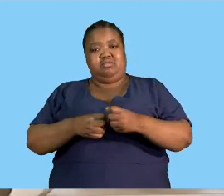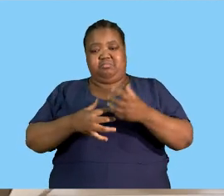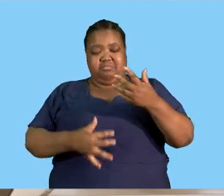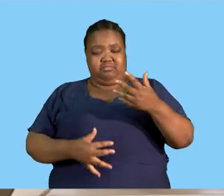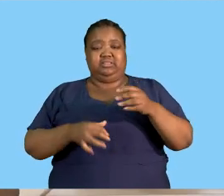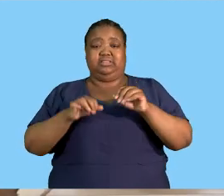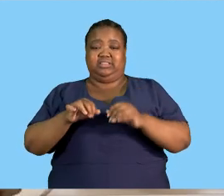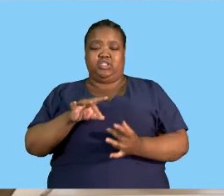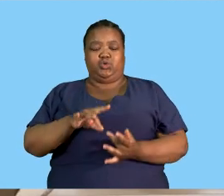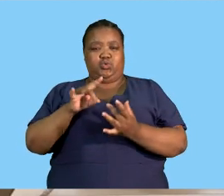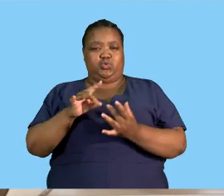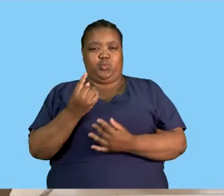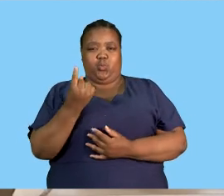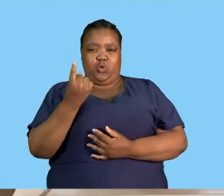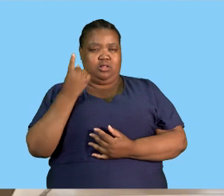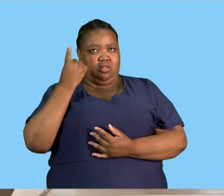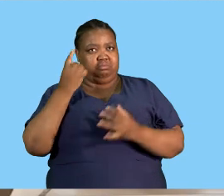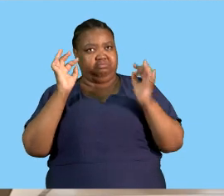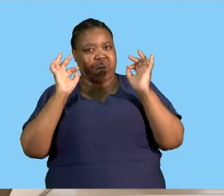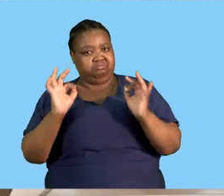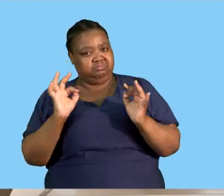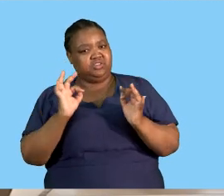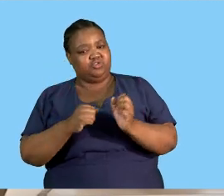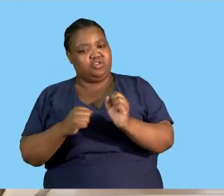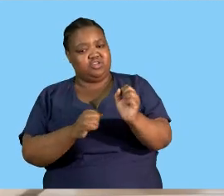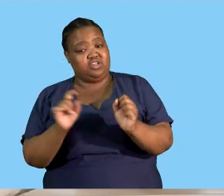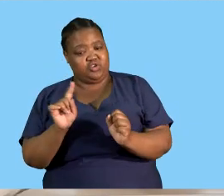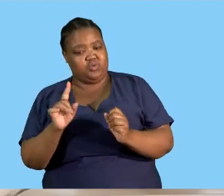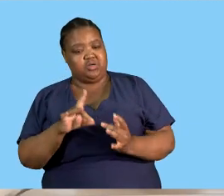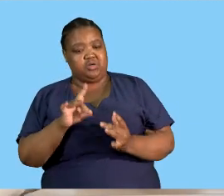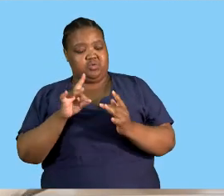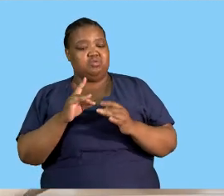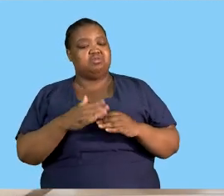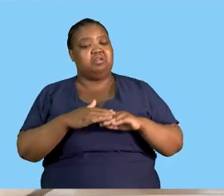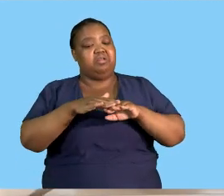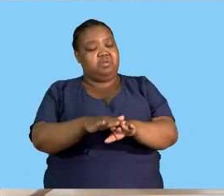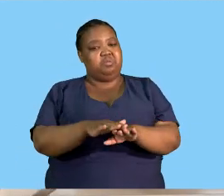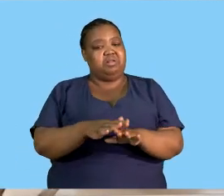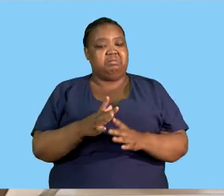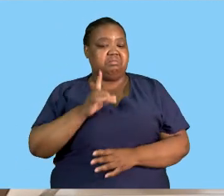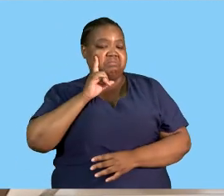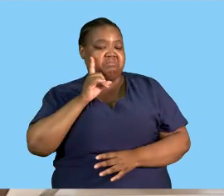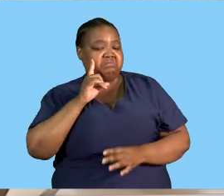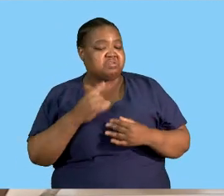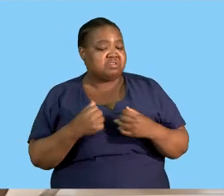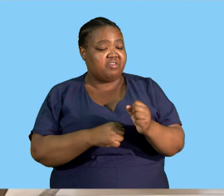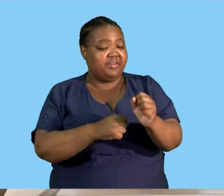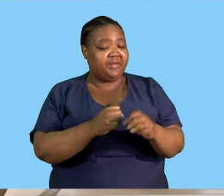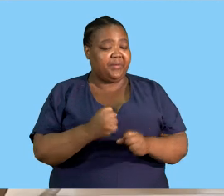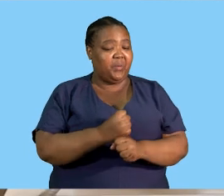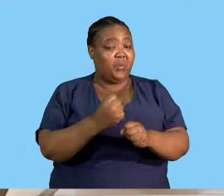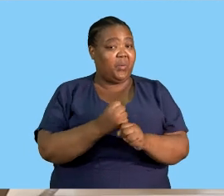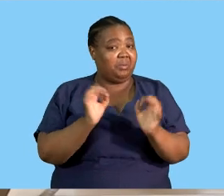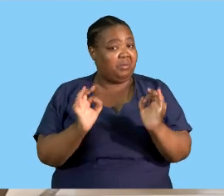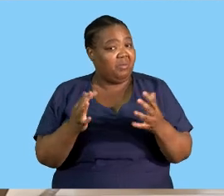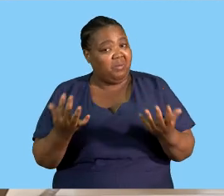choose the one that we think is best, and then we implementing it and we see if it works or not. So now the strategic management